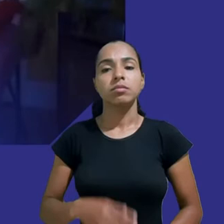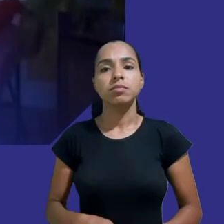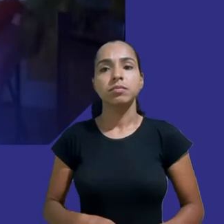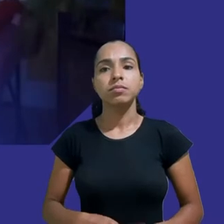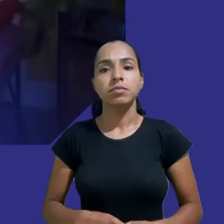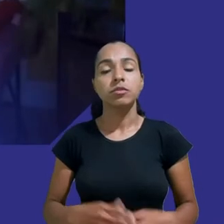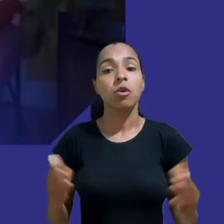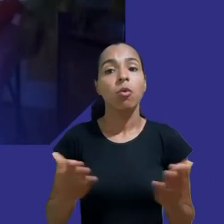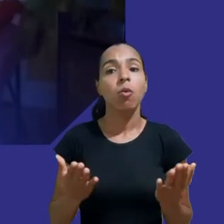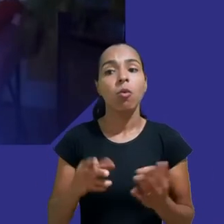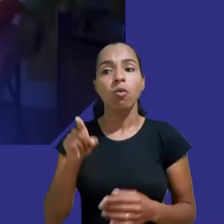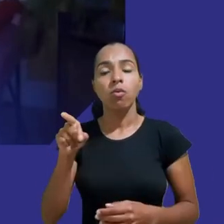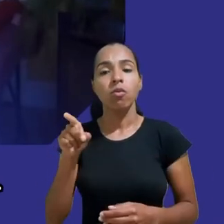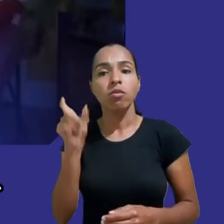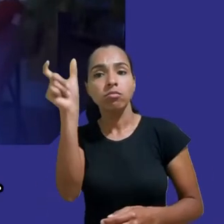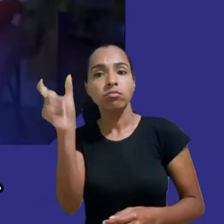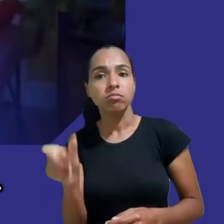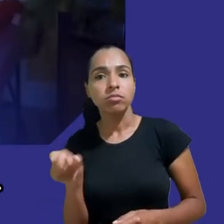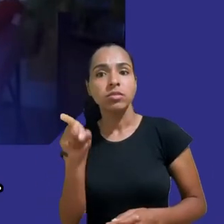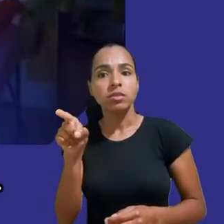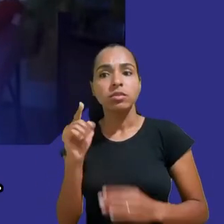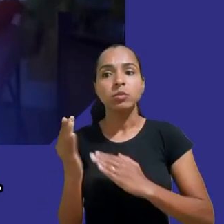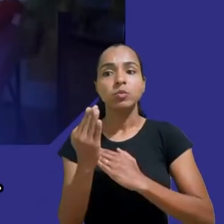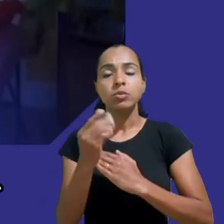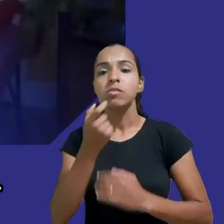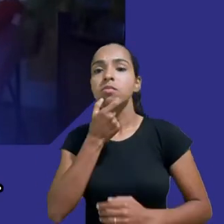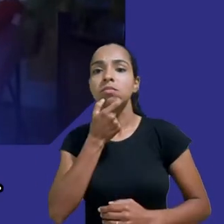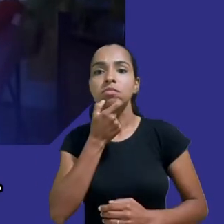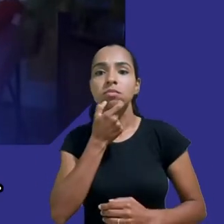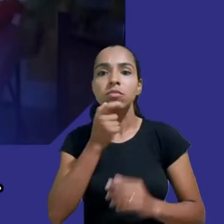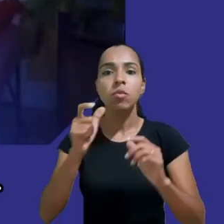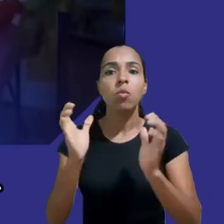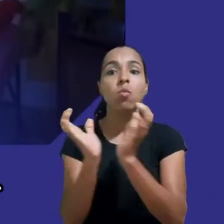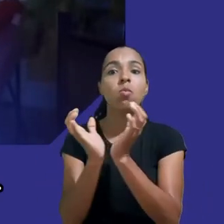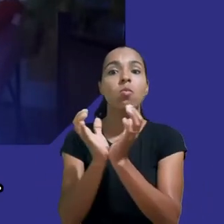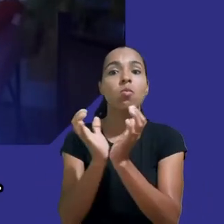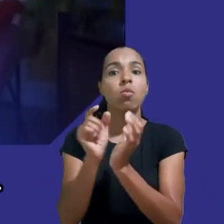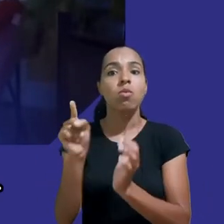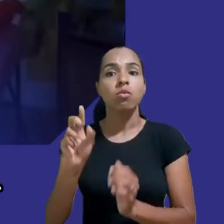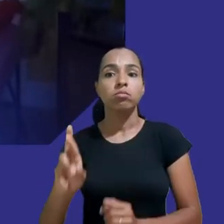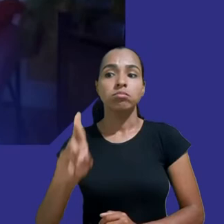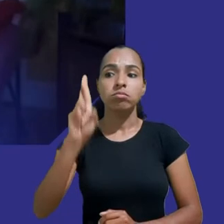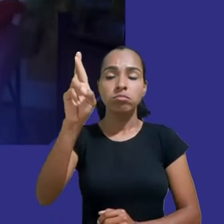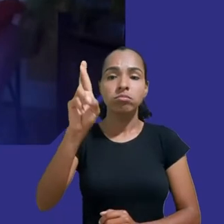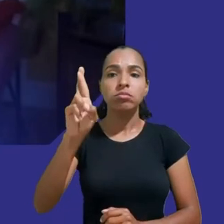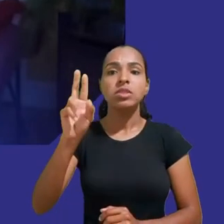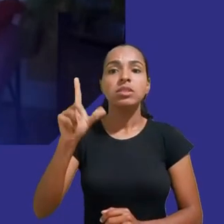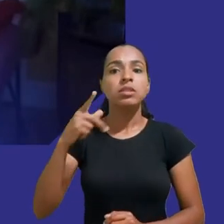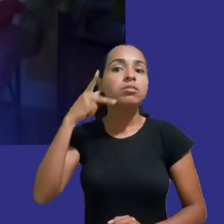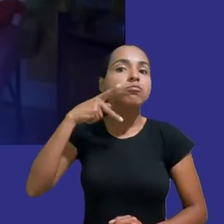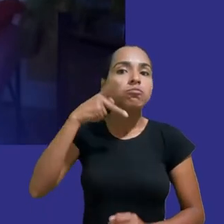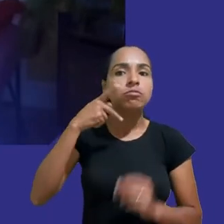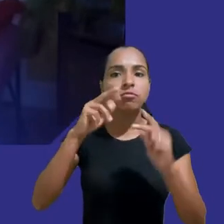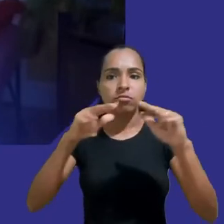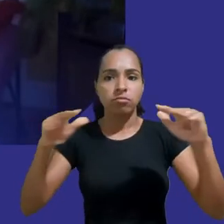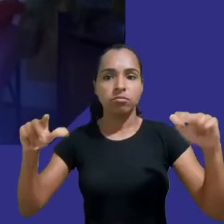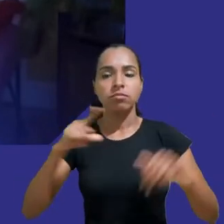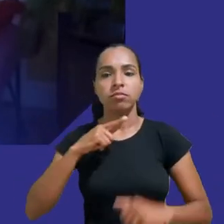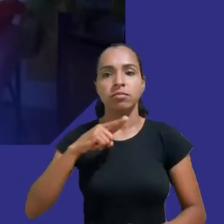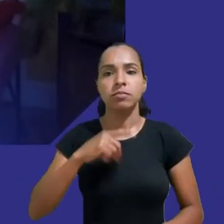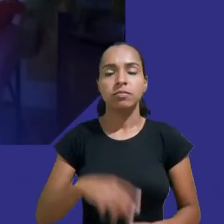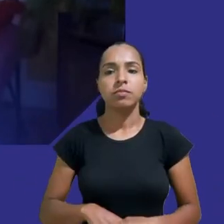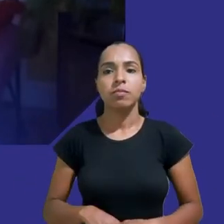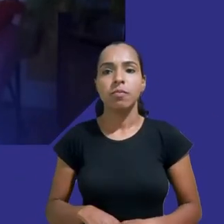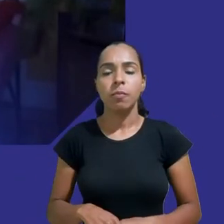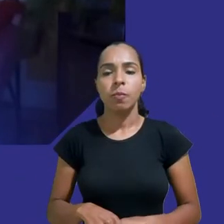joined Five Rights in the UK as the head of their policy implementation he is also prior